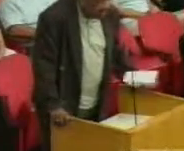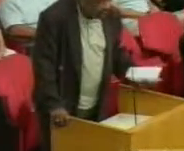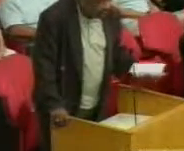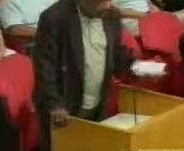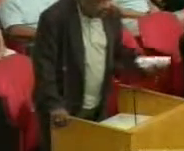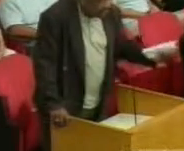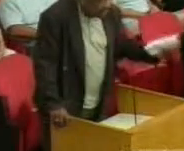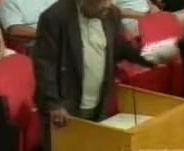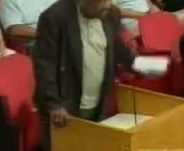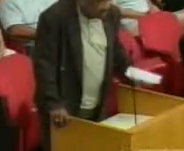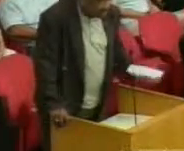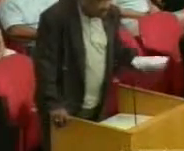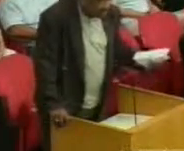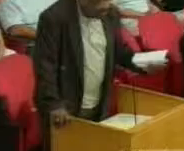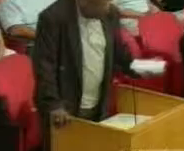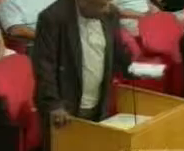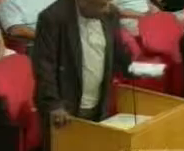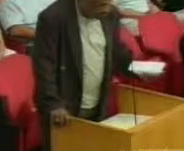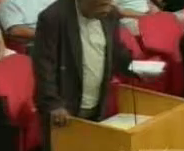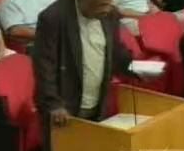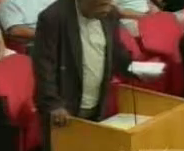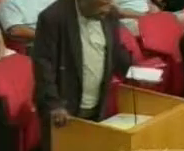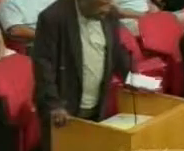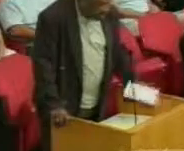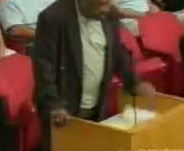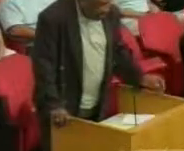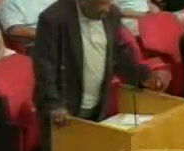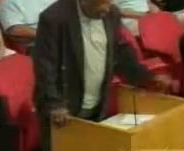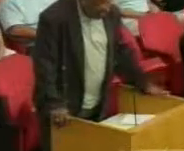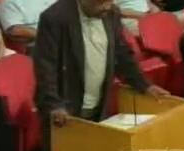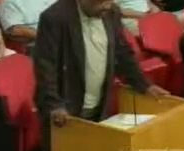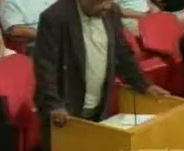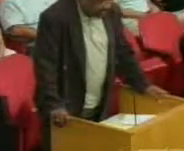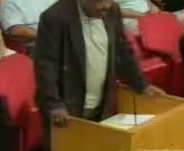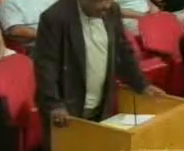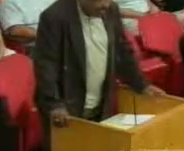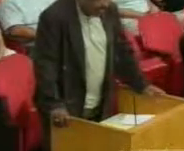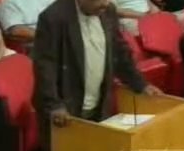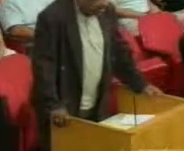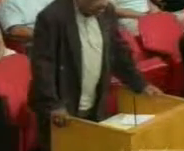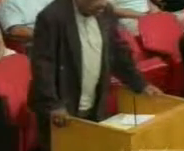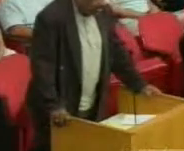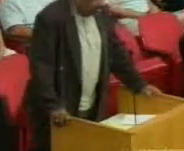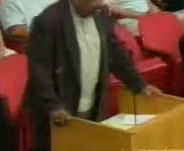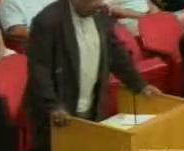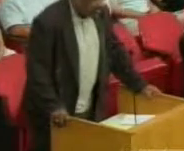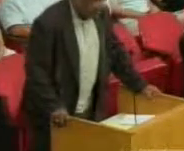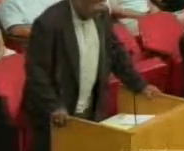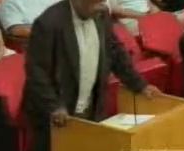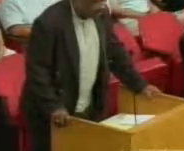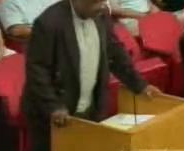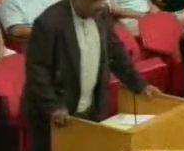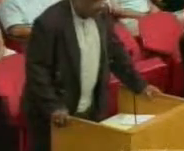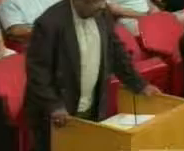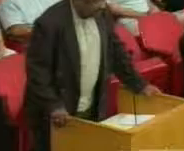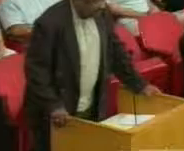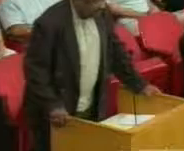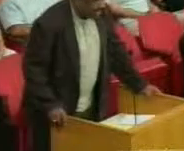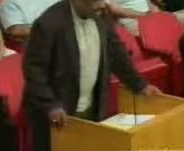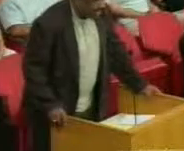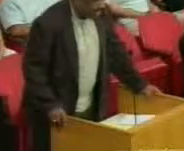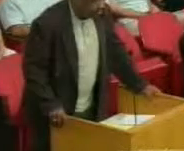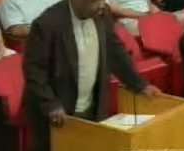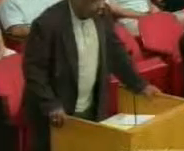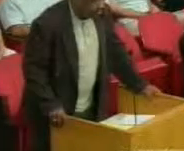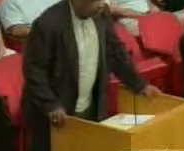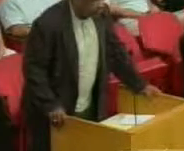go? Well, I don't know, because unfortunately, as I said, this was handed to me, if not 4:29, it was handed to me at 4:30 as I was